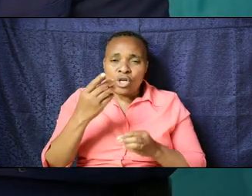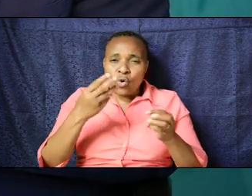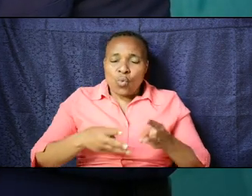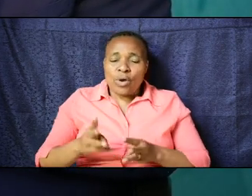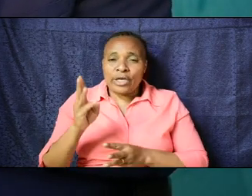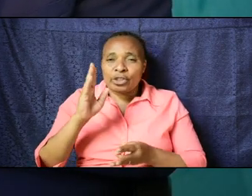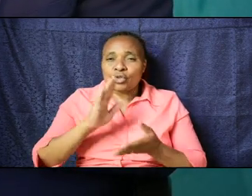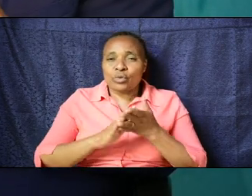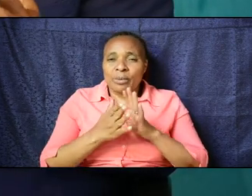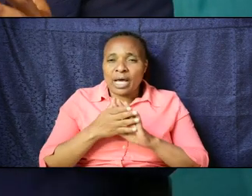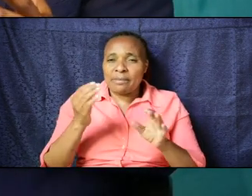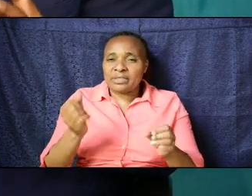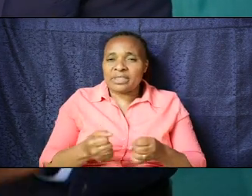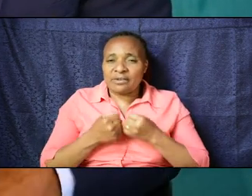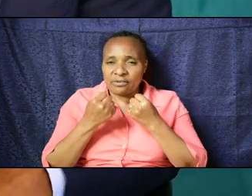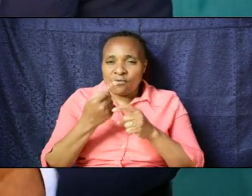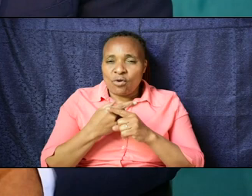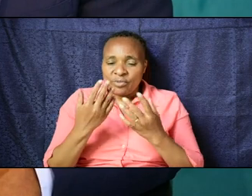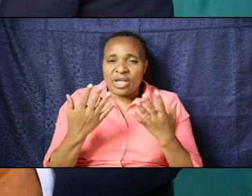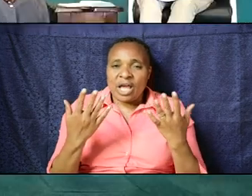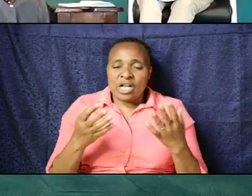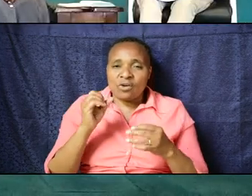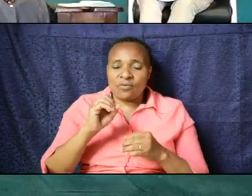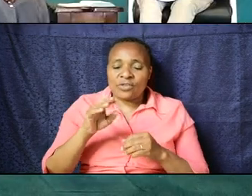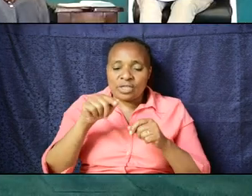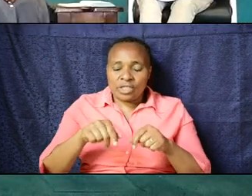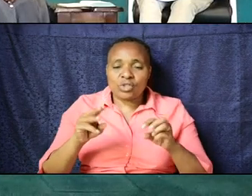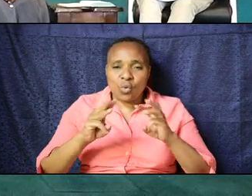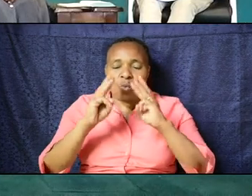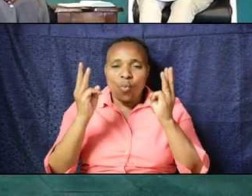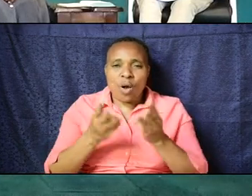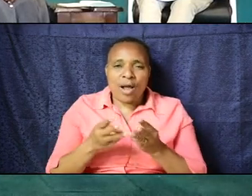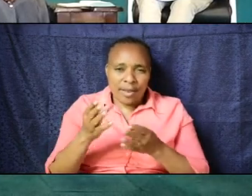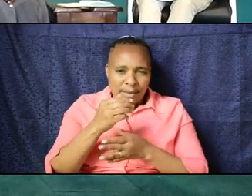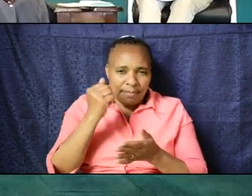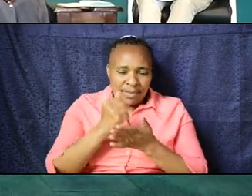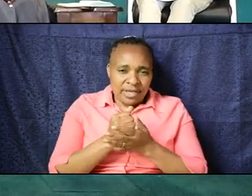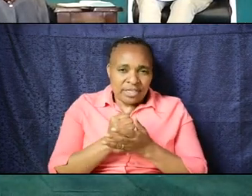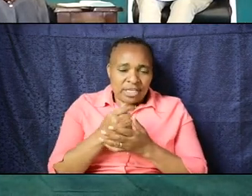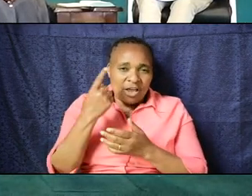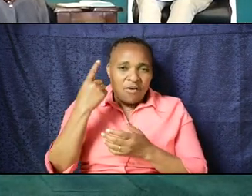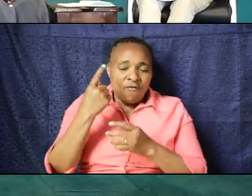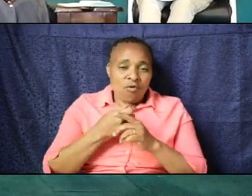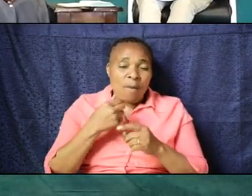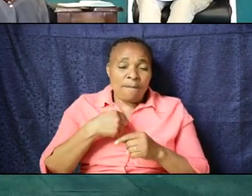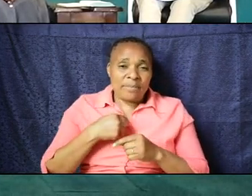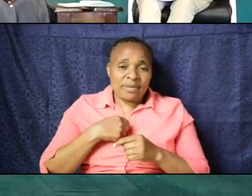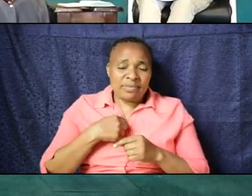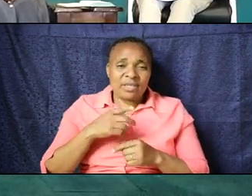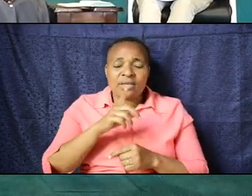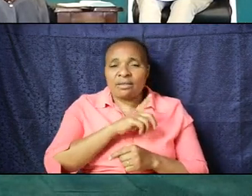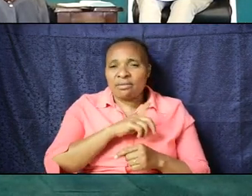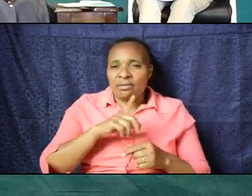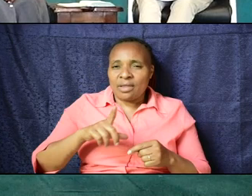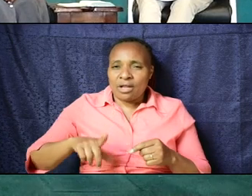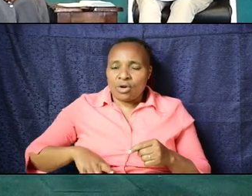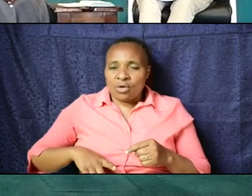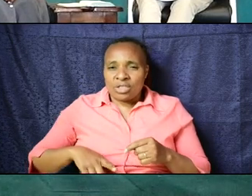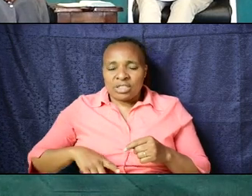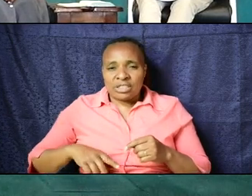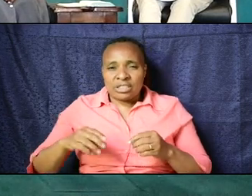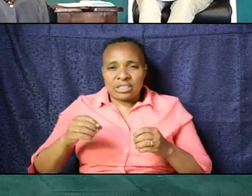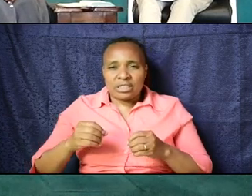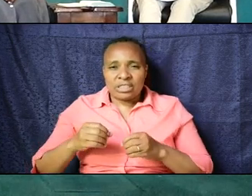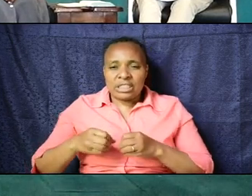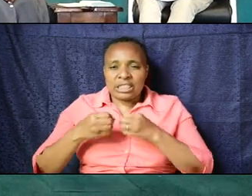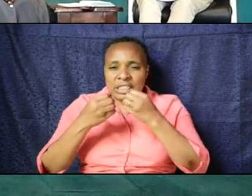be saved from the hands of this world. Amen. Amen. And for me, the Lord gave the